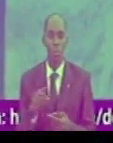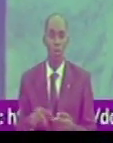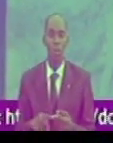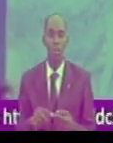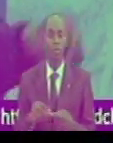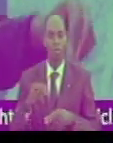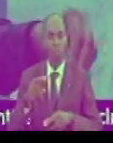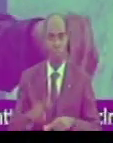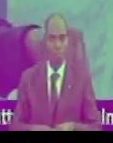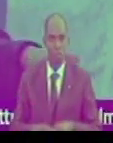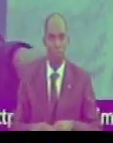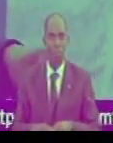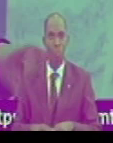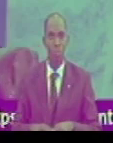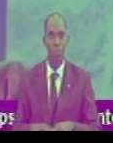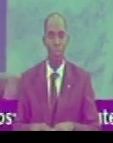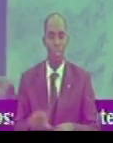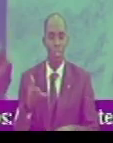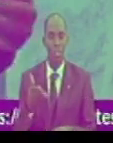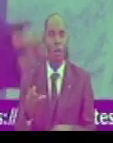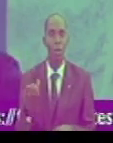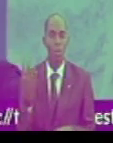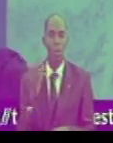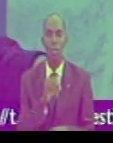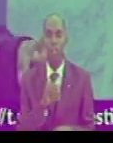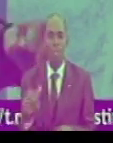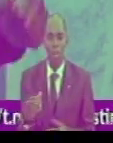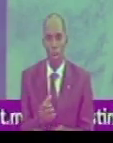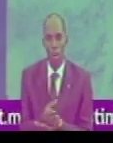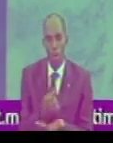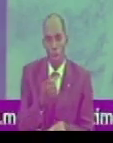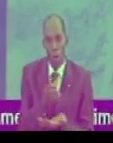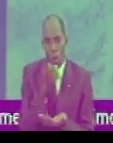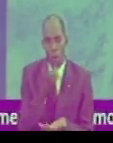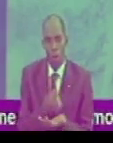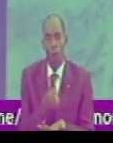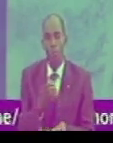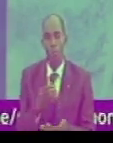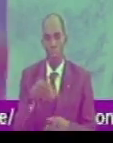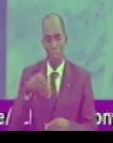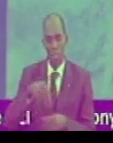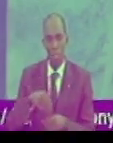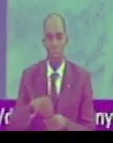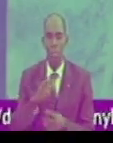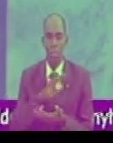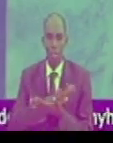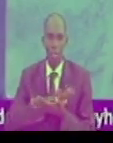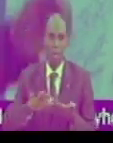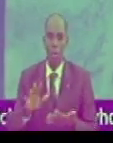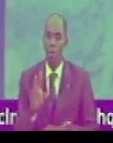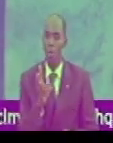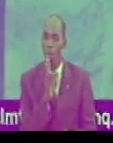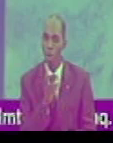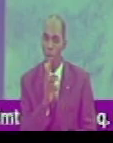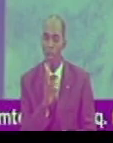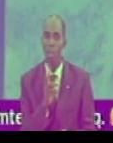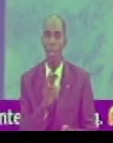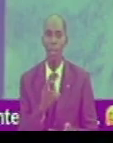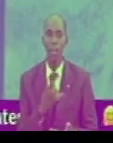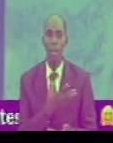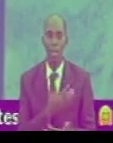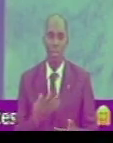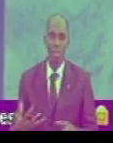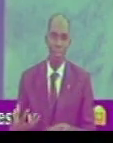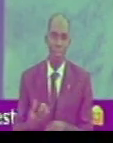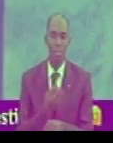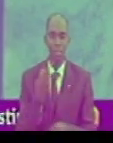clean. Then the water was inside, then he carried the cup, he tested the water, then he told me that I should carry it and drink the remaining one. So